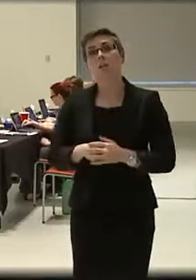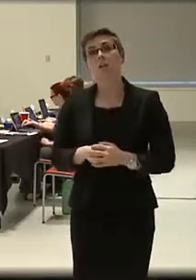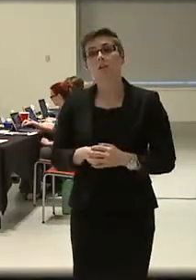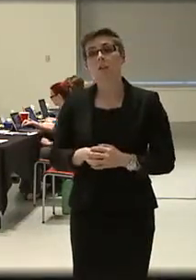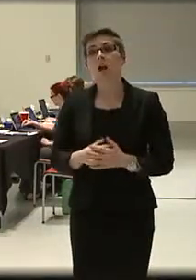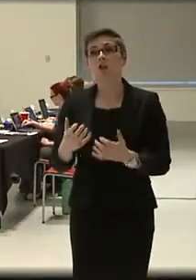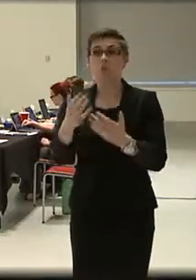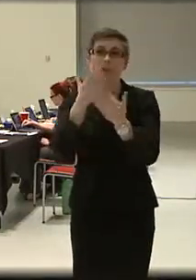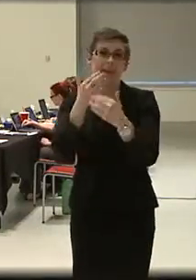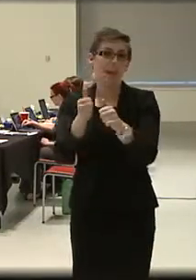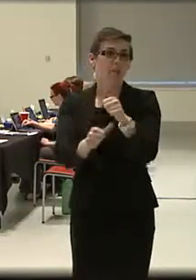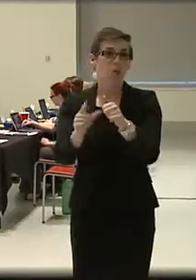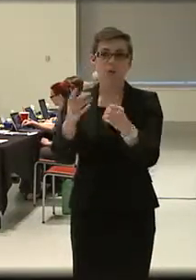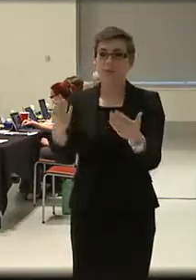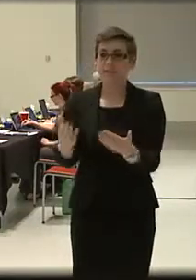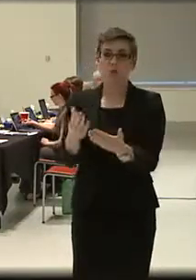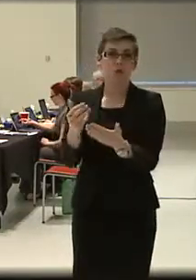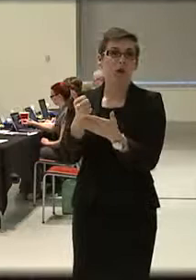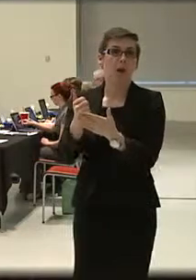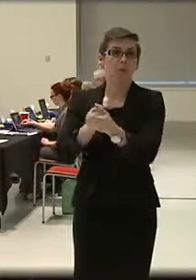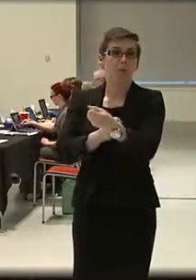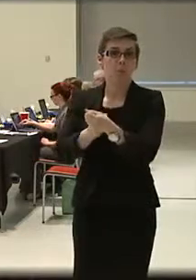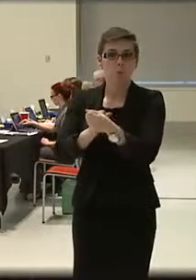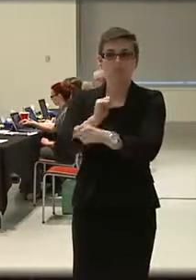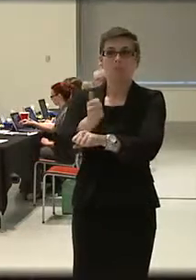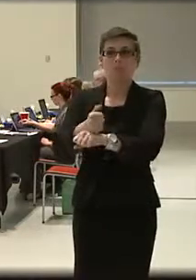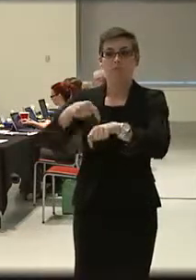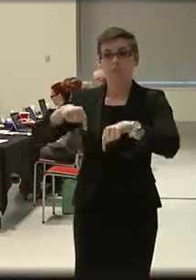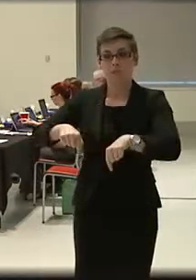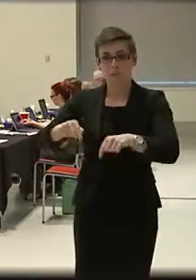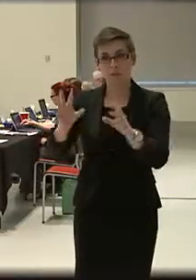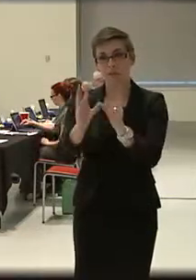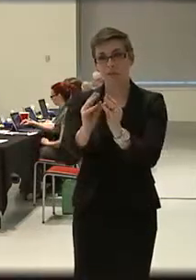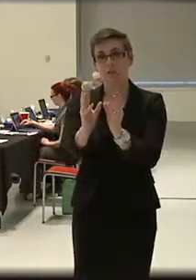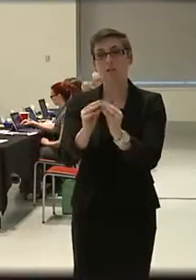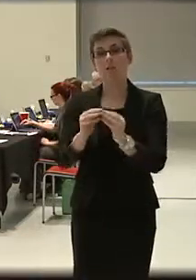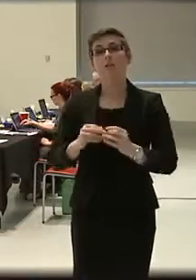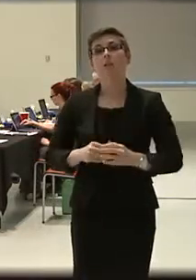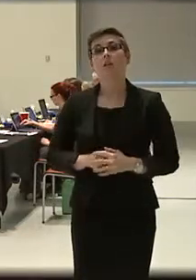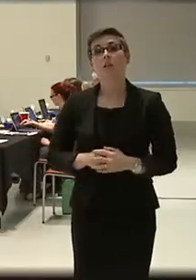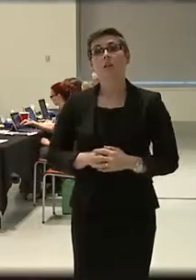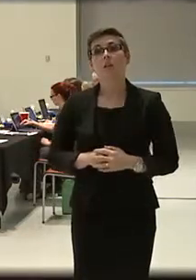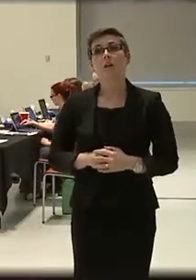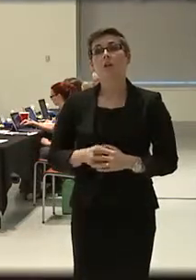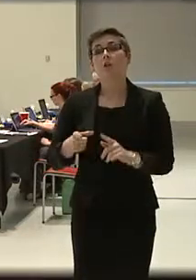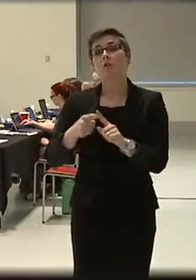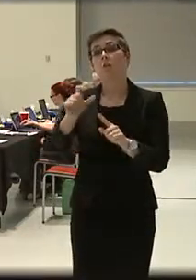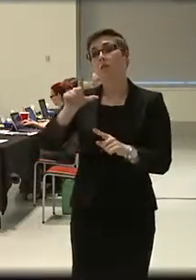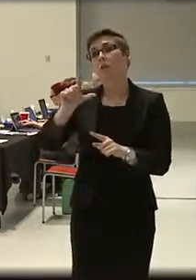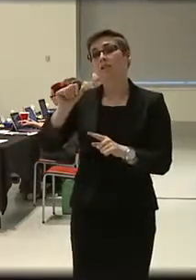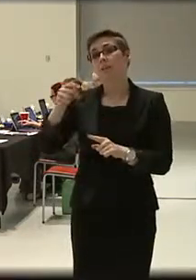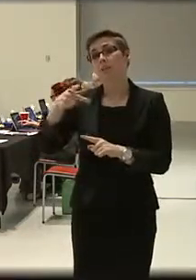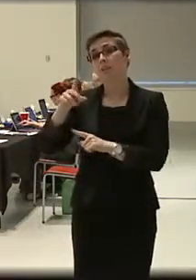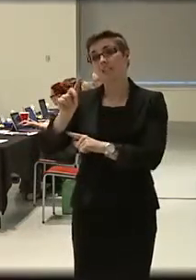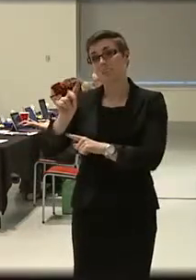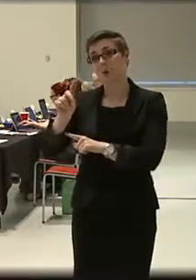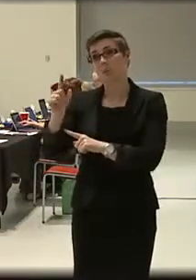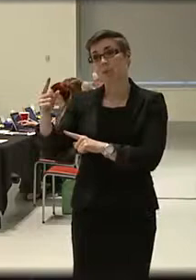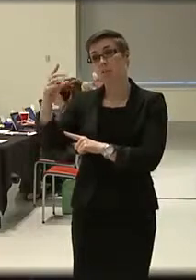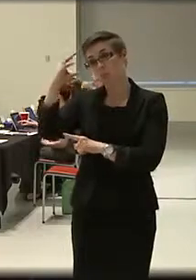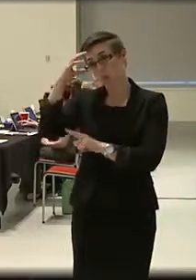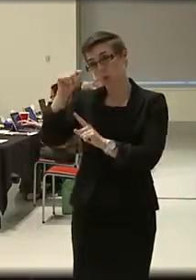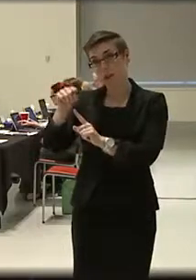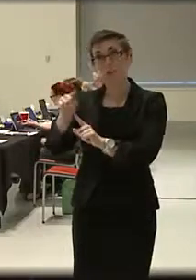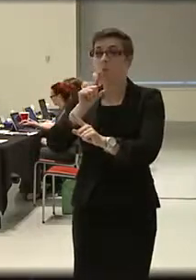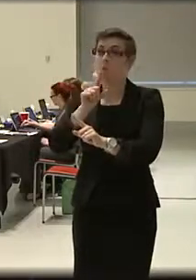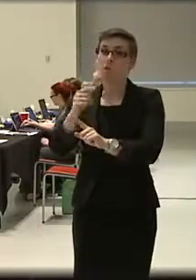this possible. The only plug I'd like to do is on behalf of Chief Beck from Los Angeles Police Department. He just touched